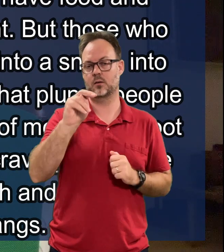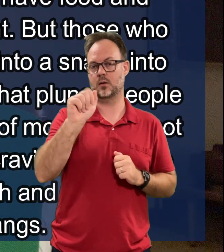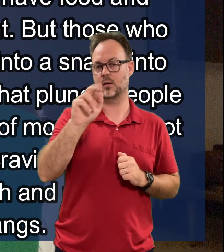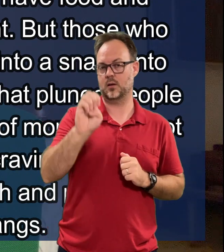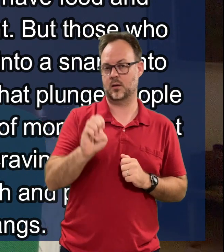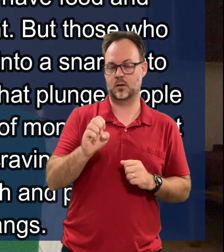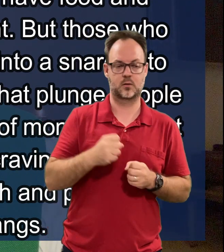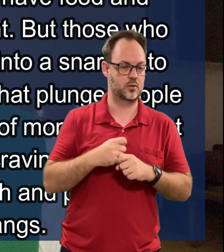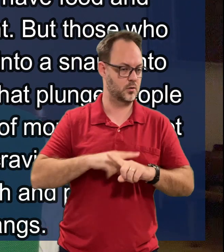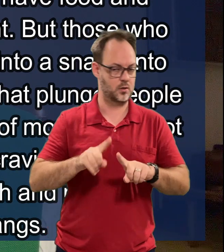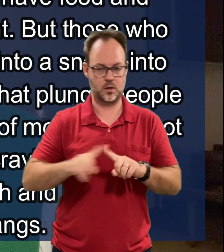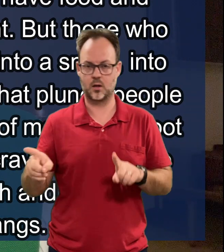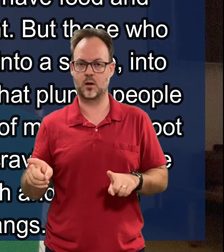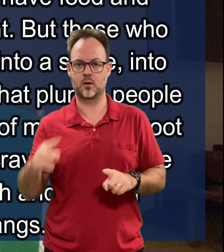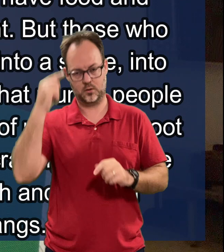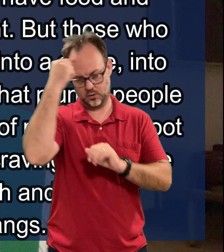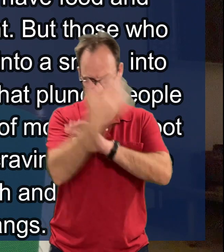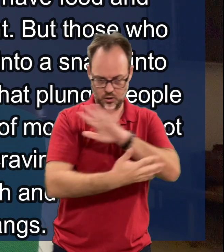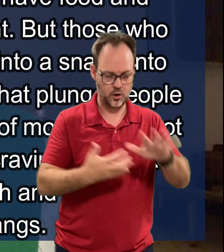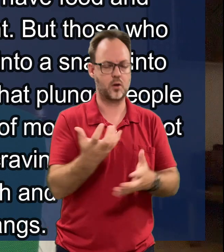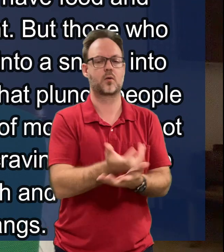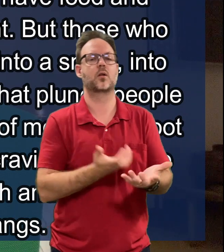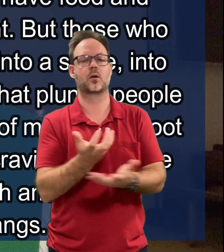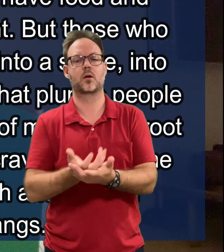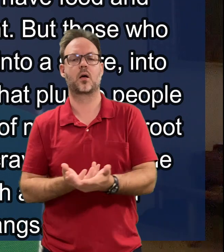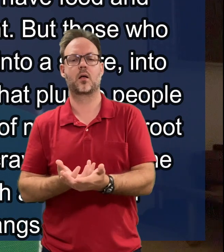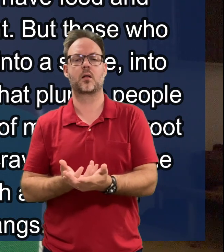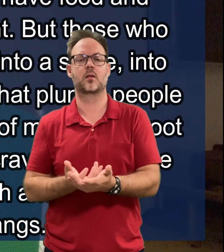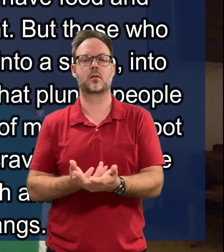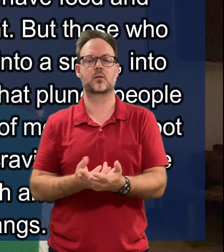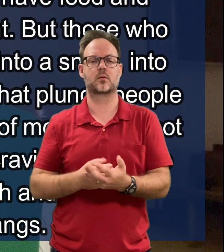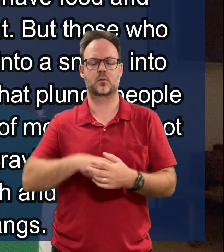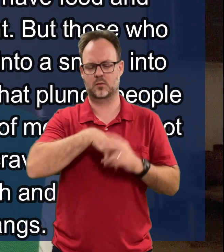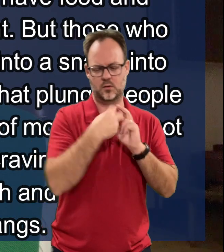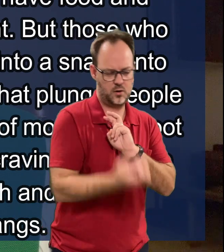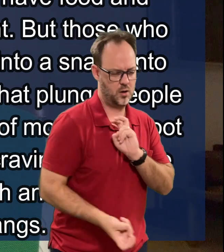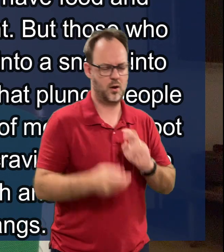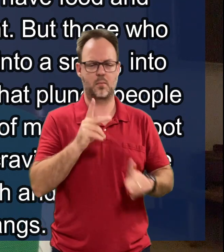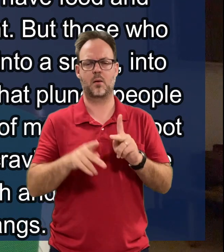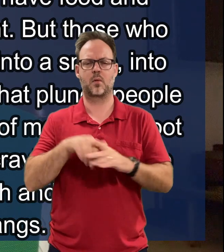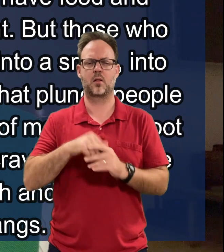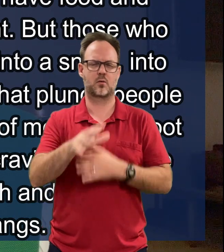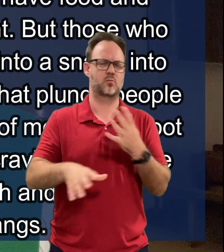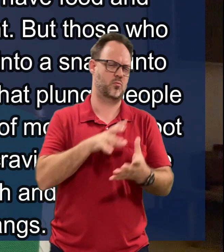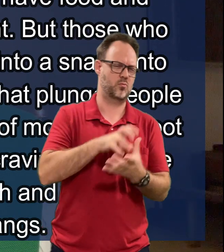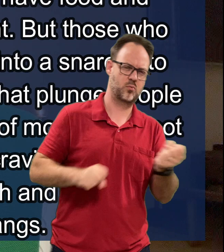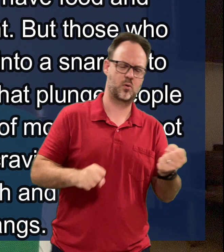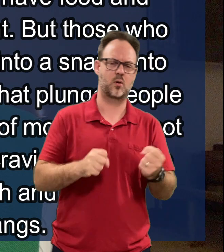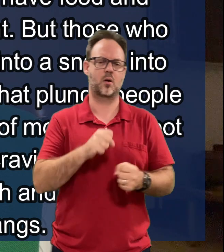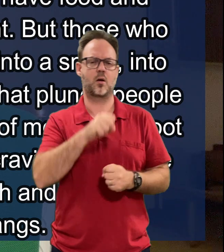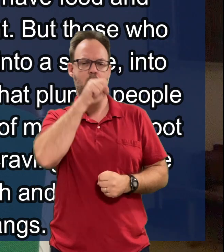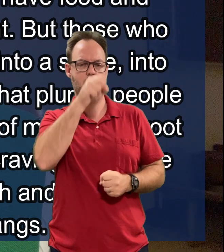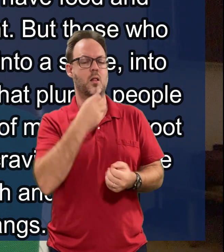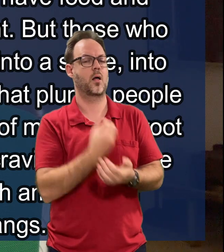many senseless and harmful desires that plunge people into ruin and destruction. For the love of money